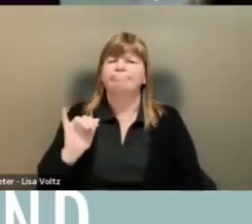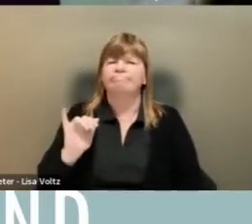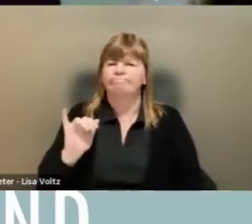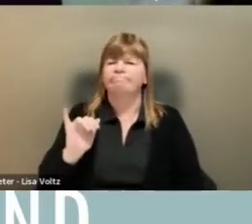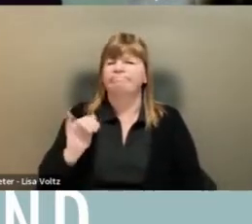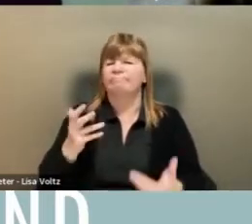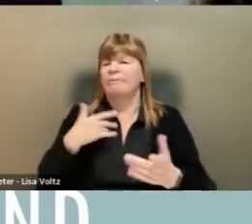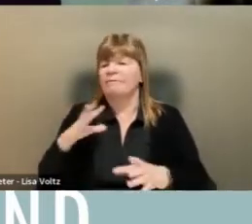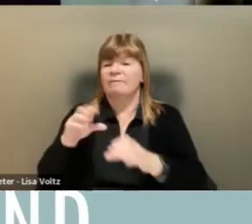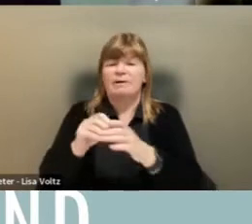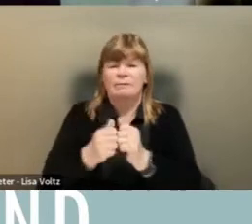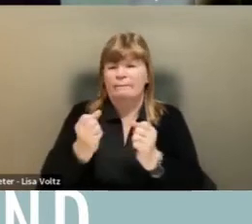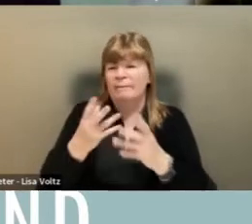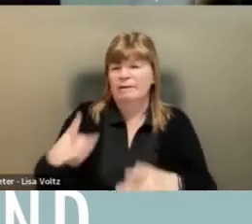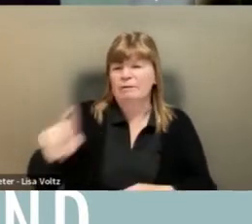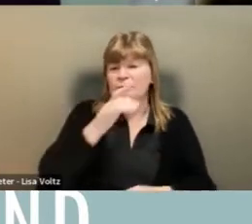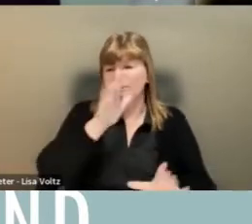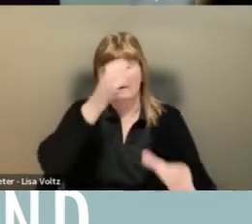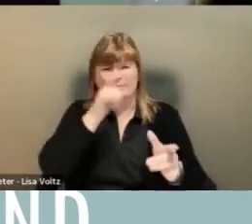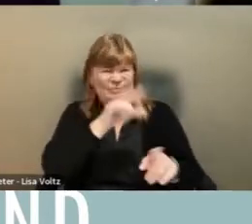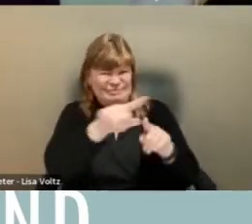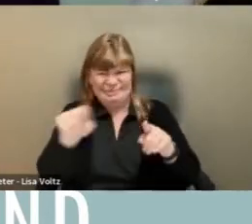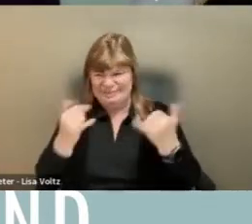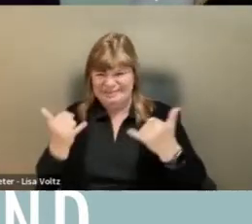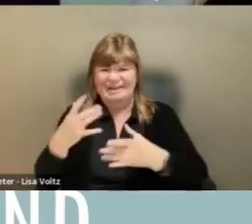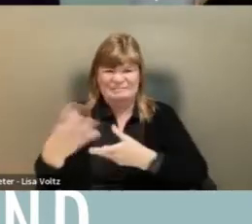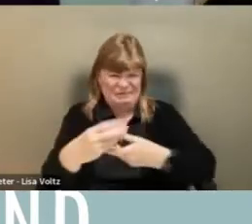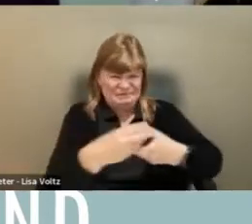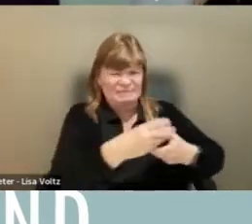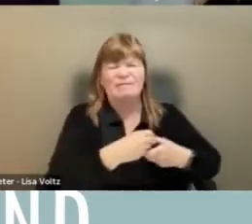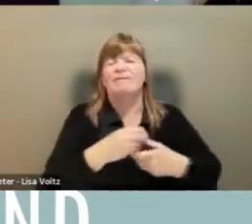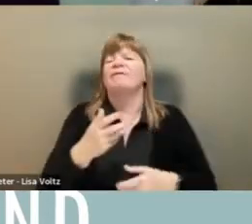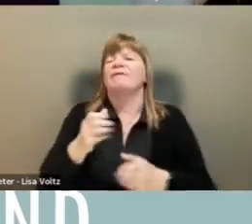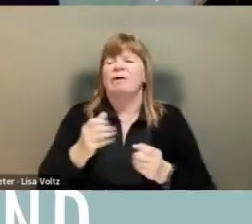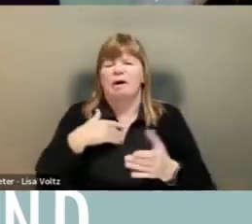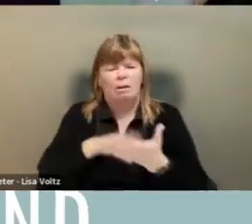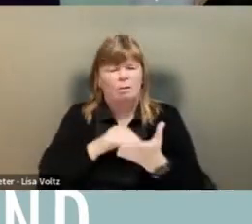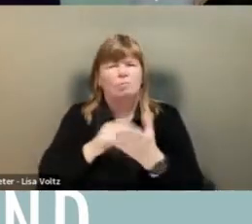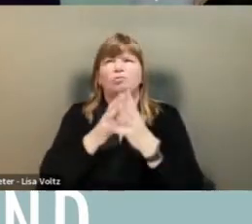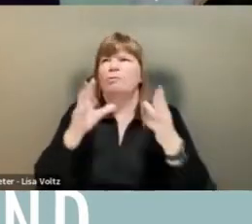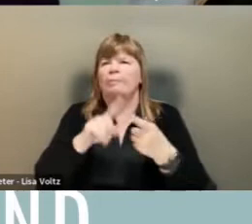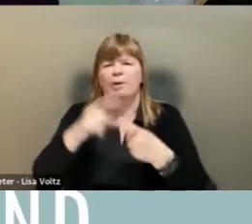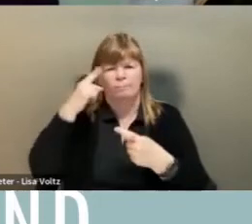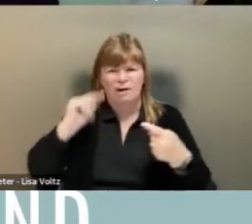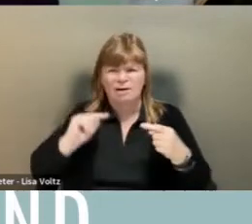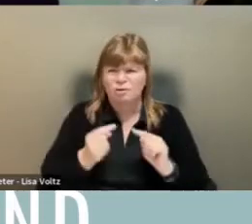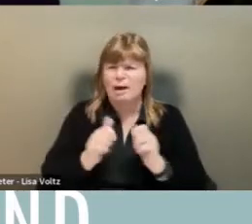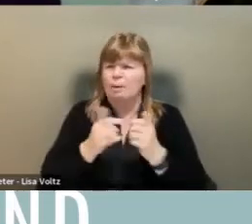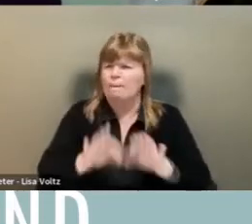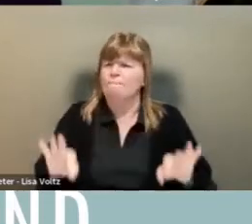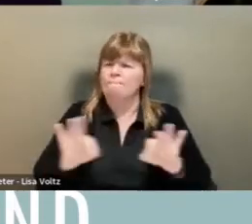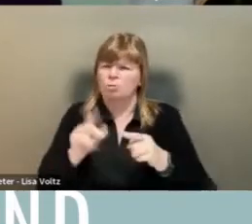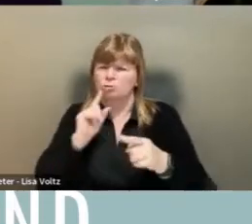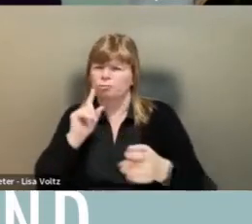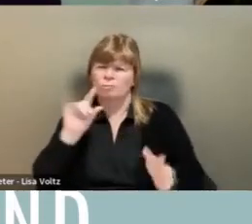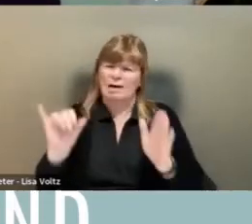your subject matter experts who are on the call today and learned so much about brain injury and how important it is to identify